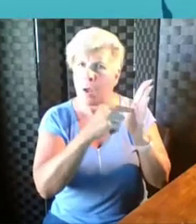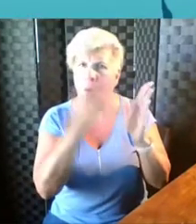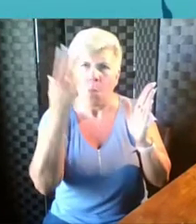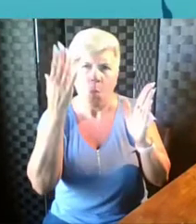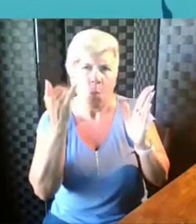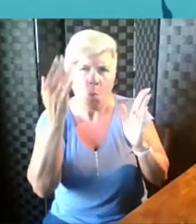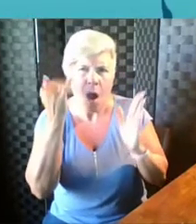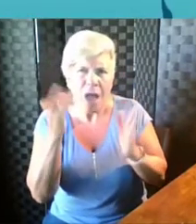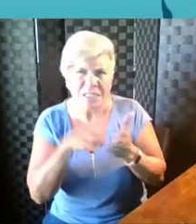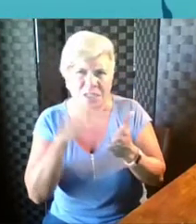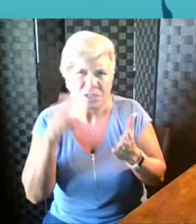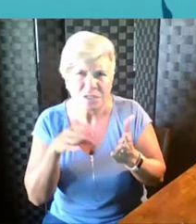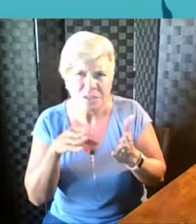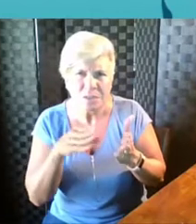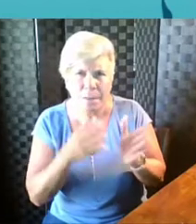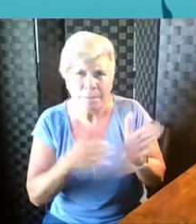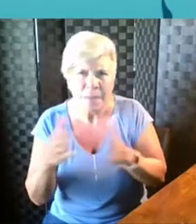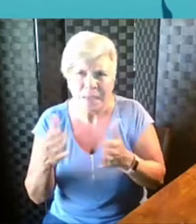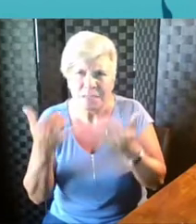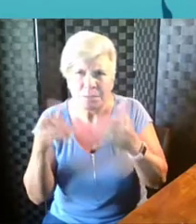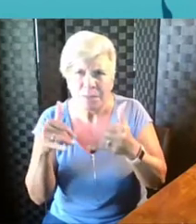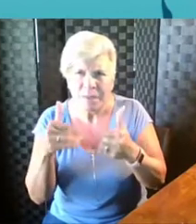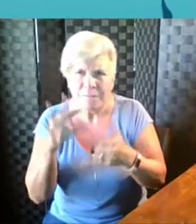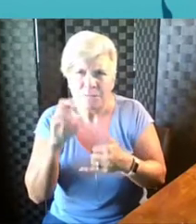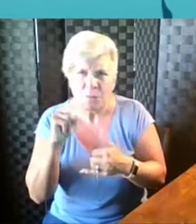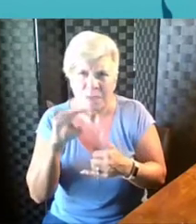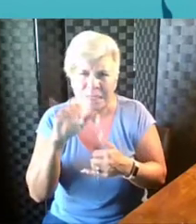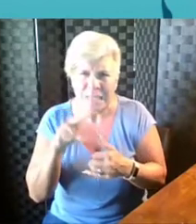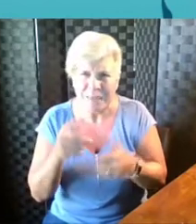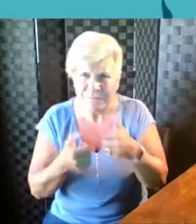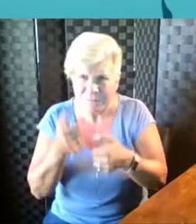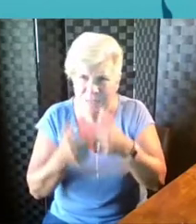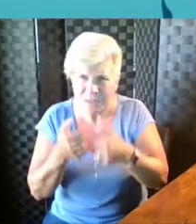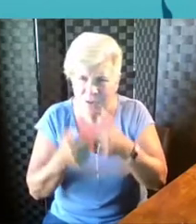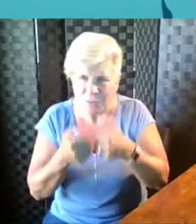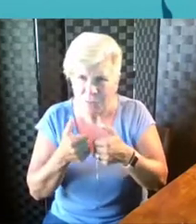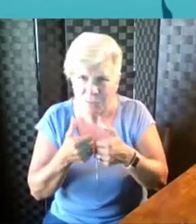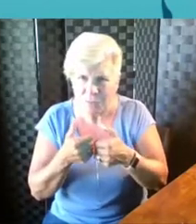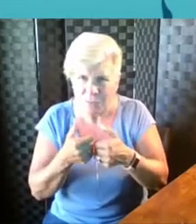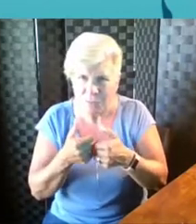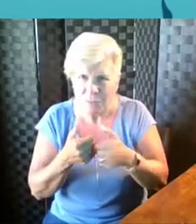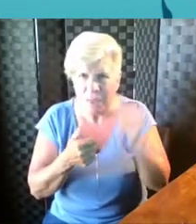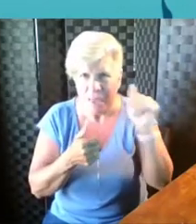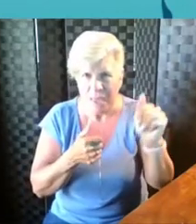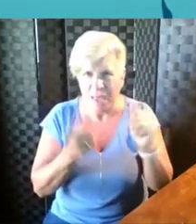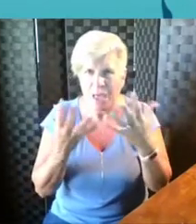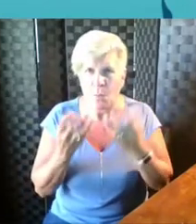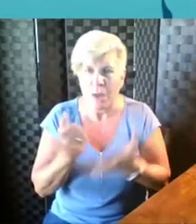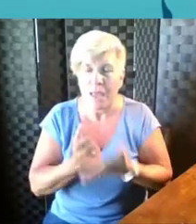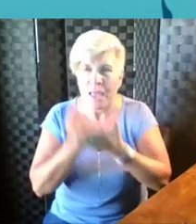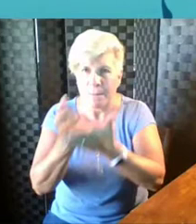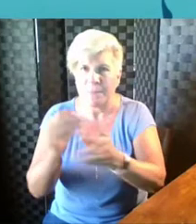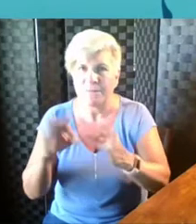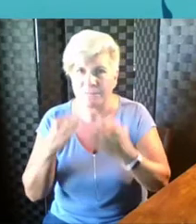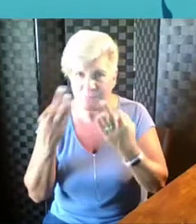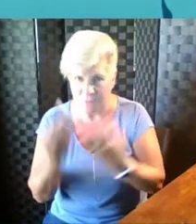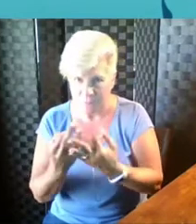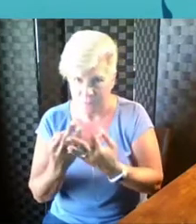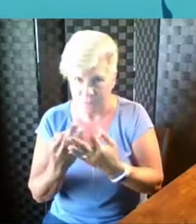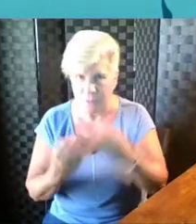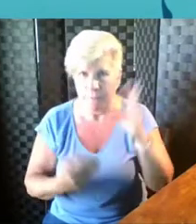article, why did the students plan to play the Fortnite video game? A, they wanted to help their